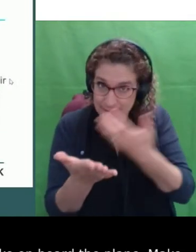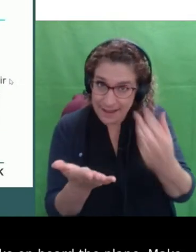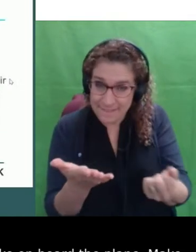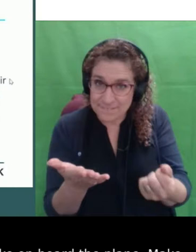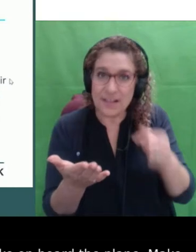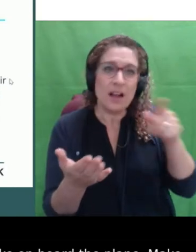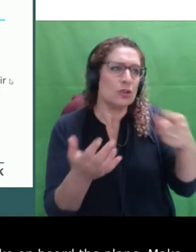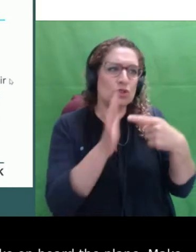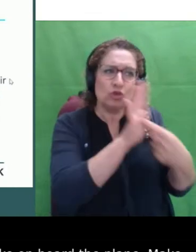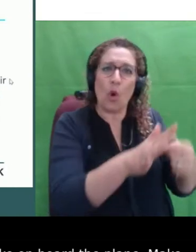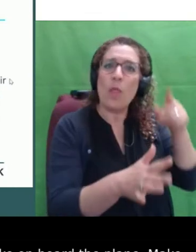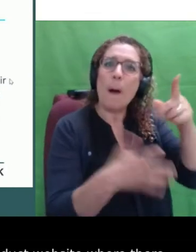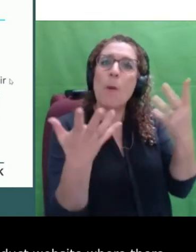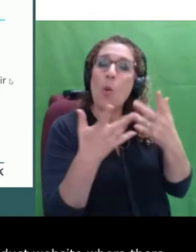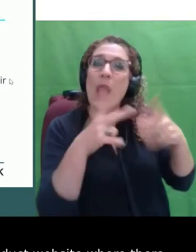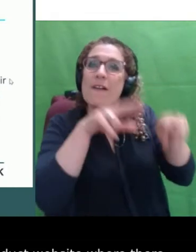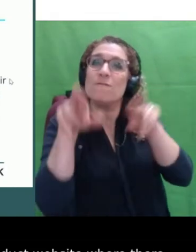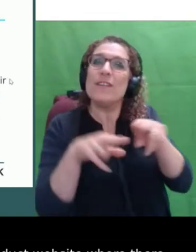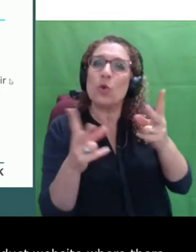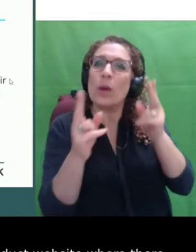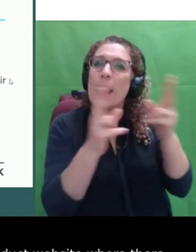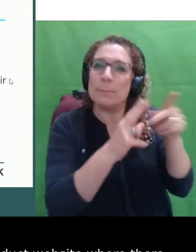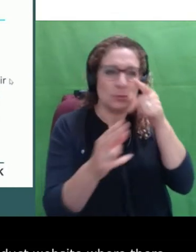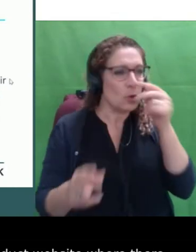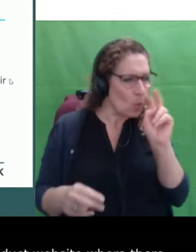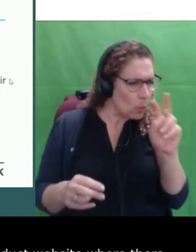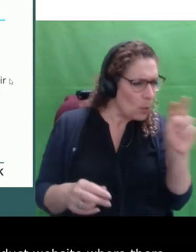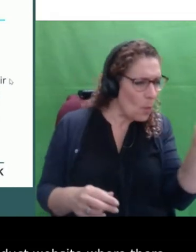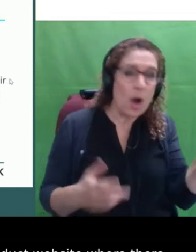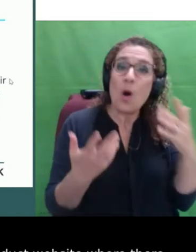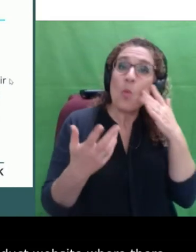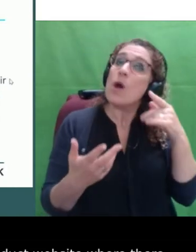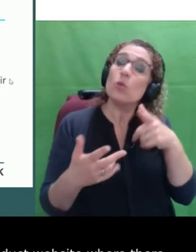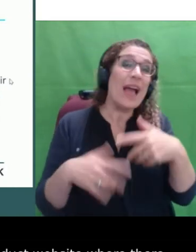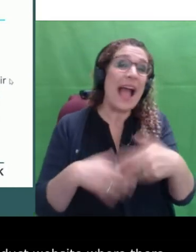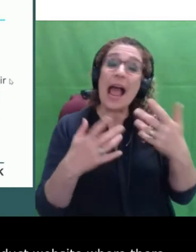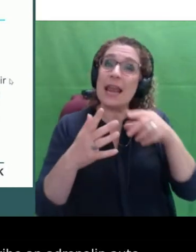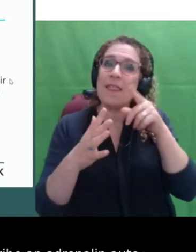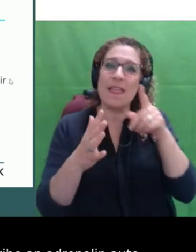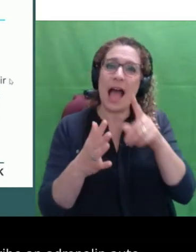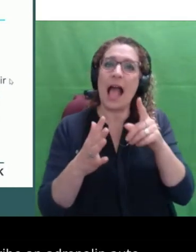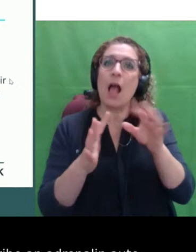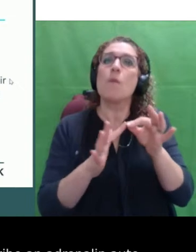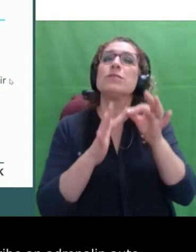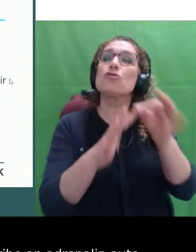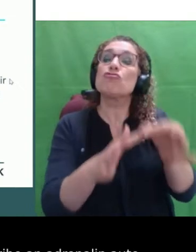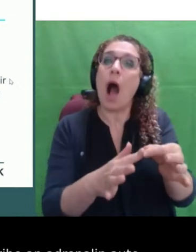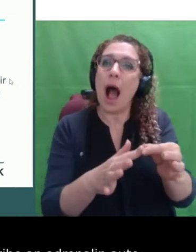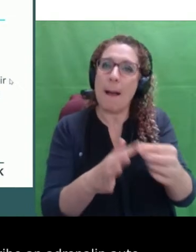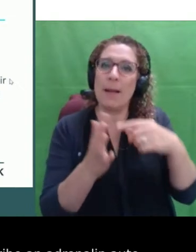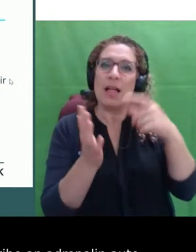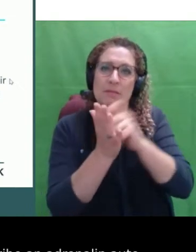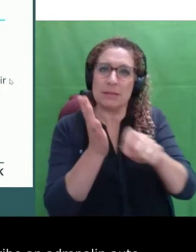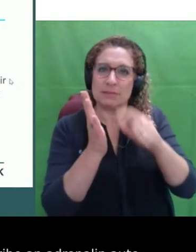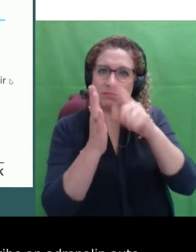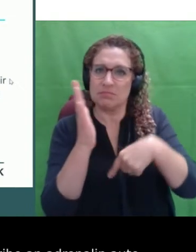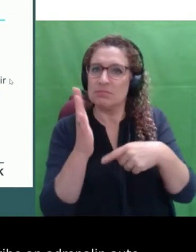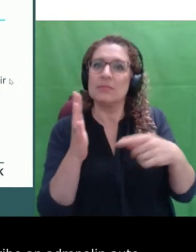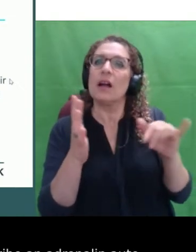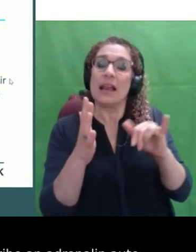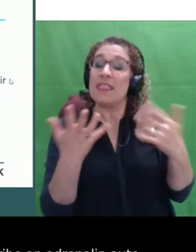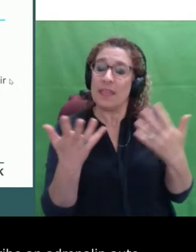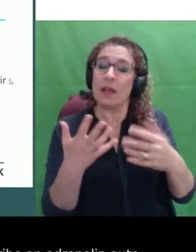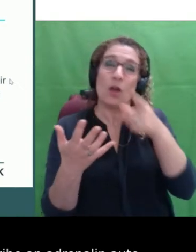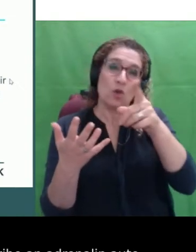that they can use so whenever you prescribe an adrenaline auto injector it has to come with training and you and they can get hold of dummy